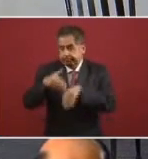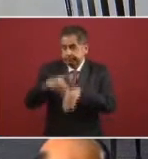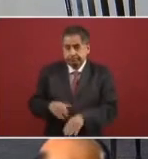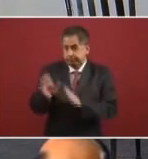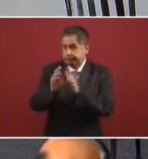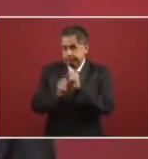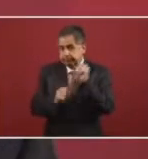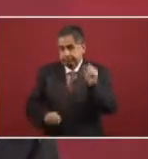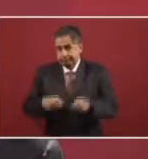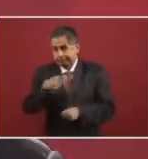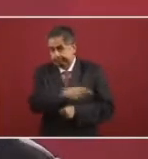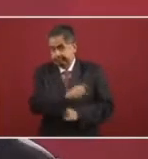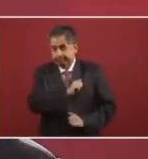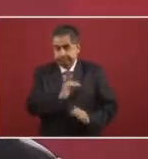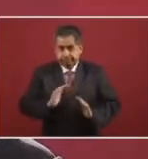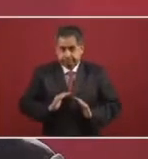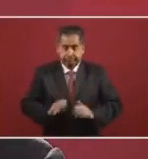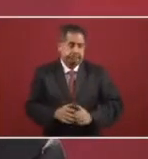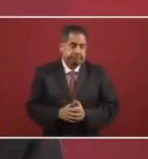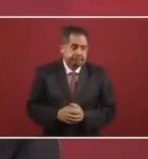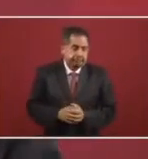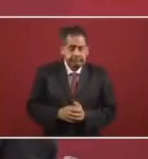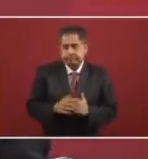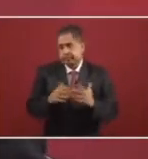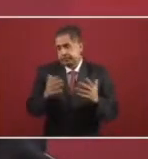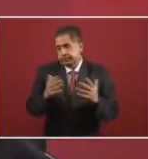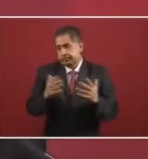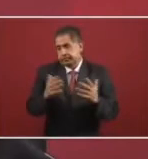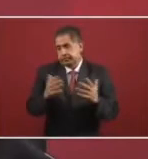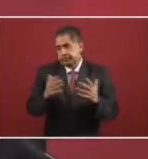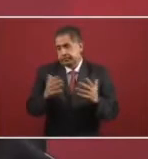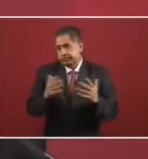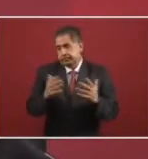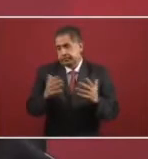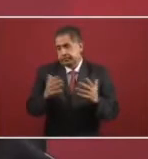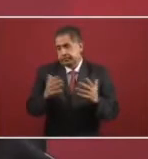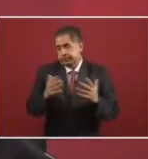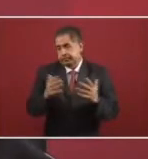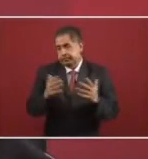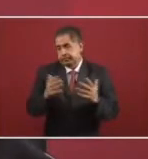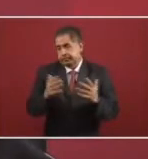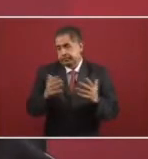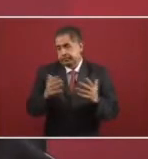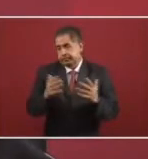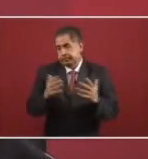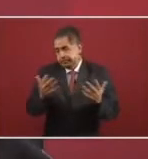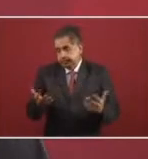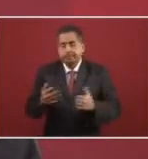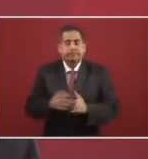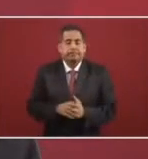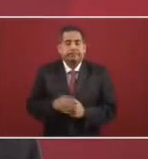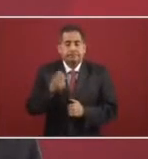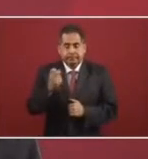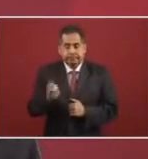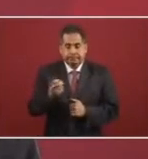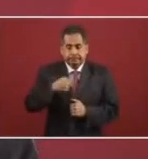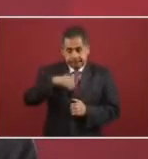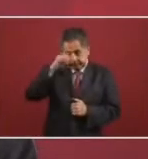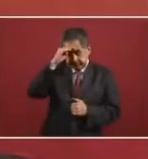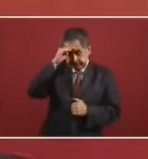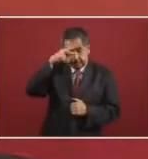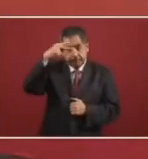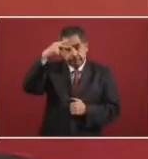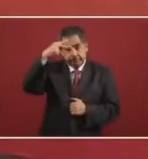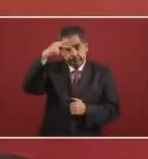Habría que decir que en consecuencia, so one would have to say that as a consequence, la postura que México